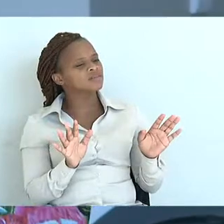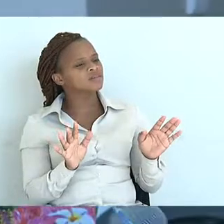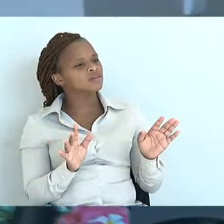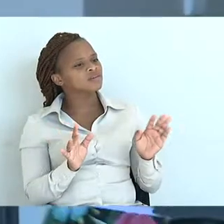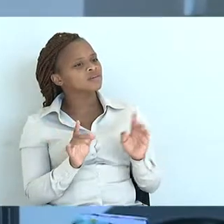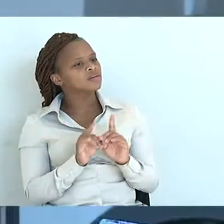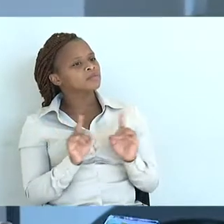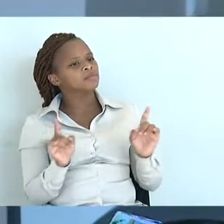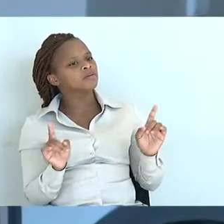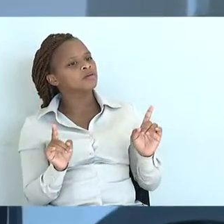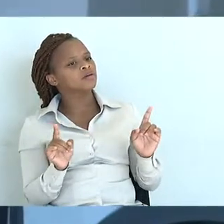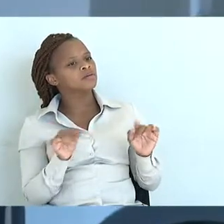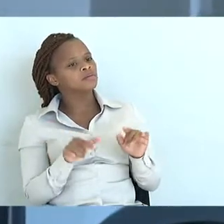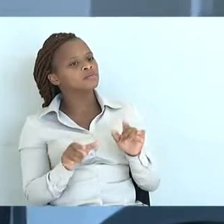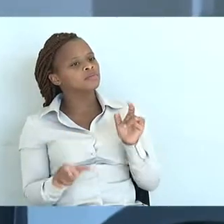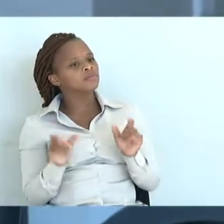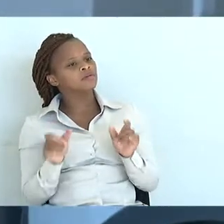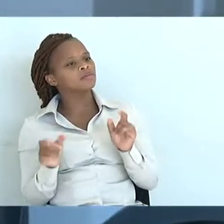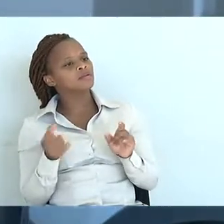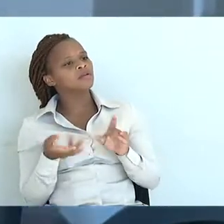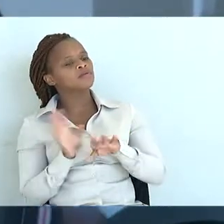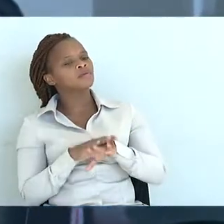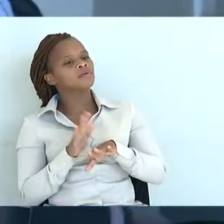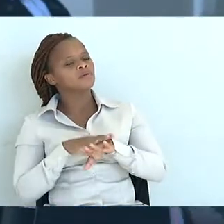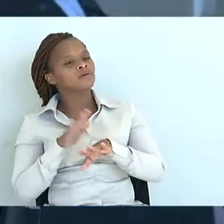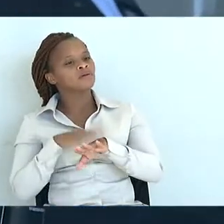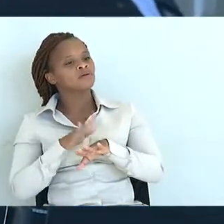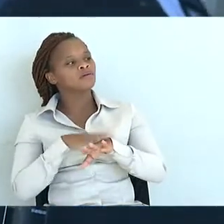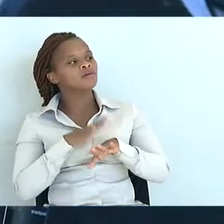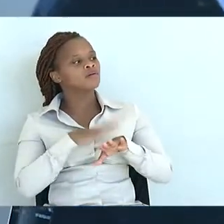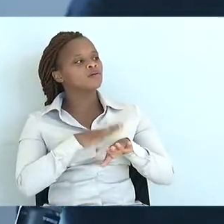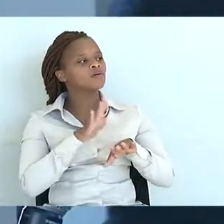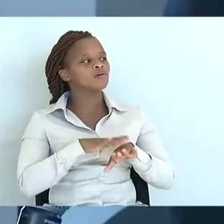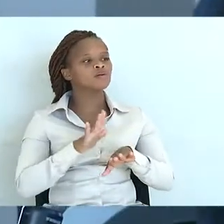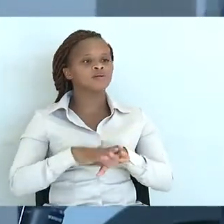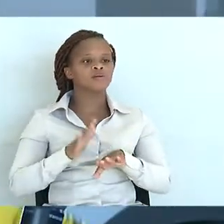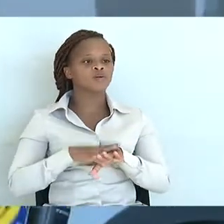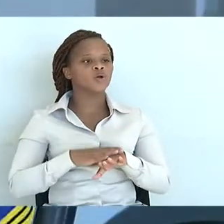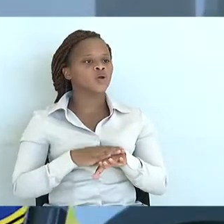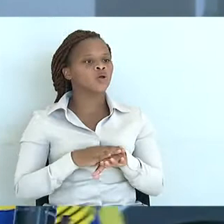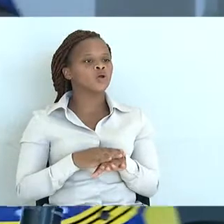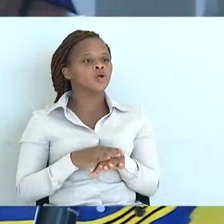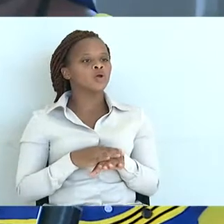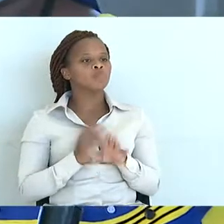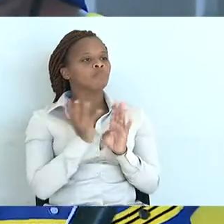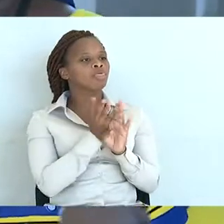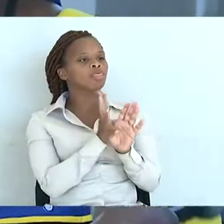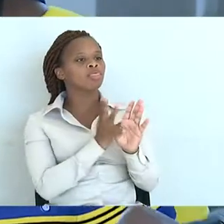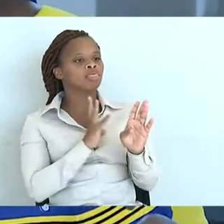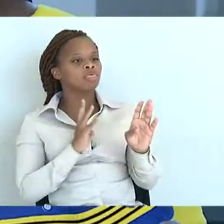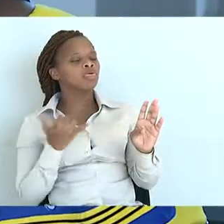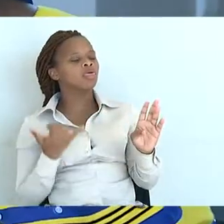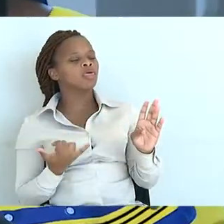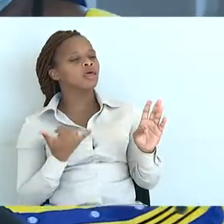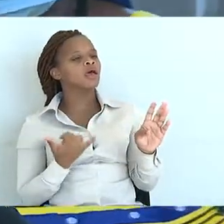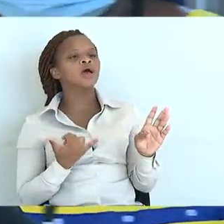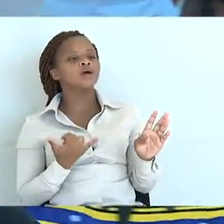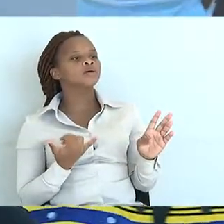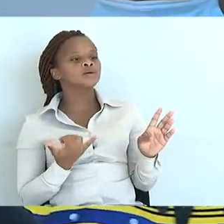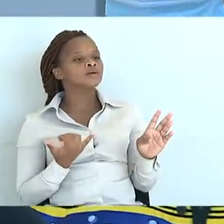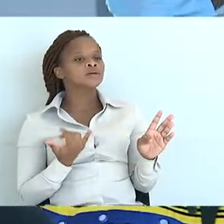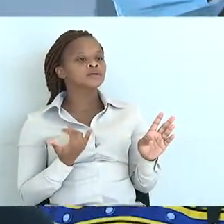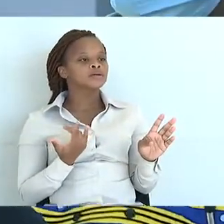Manje sekukhona basuke kwezinye indawo esingakayi kuzo. We haven't reached this